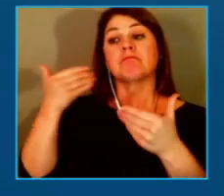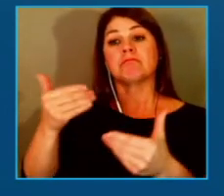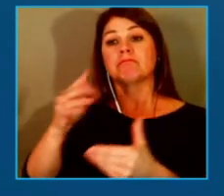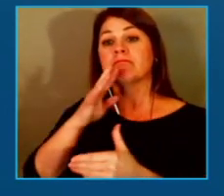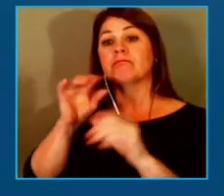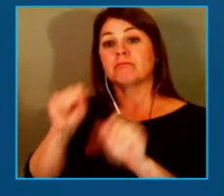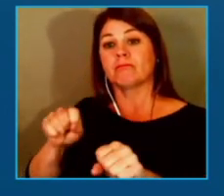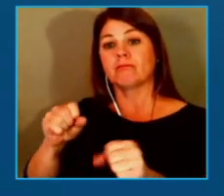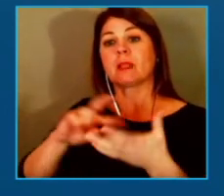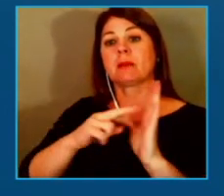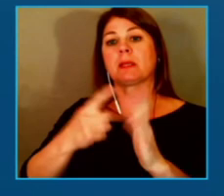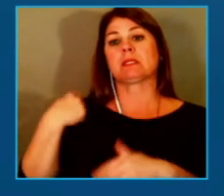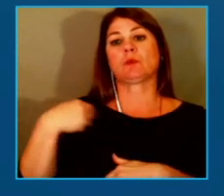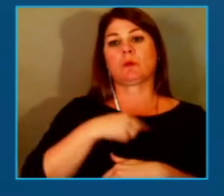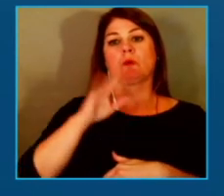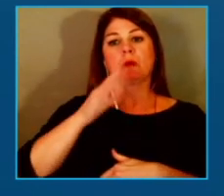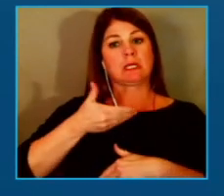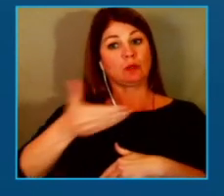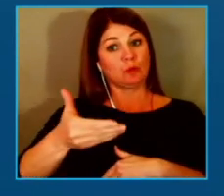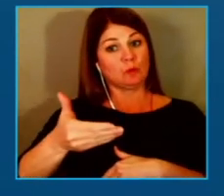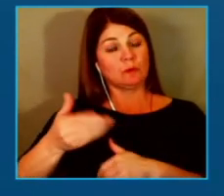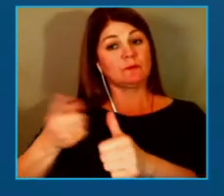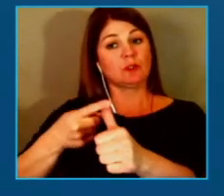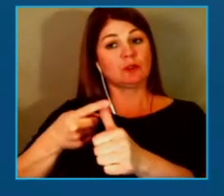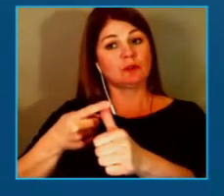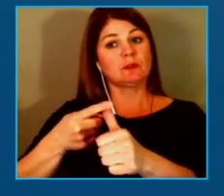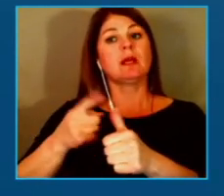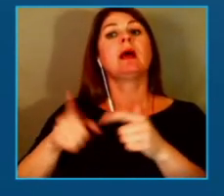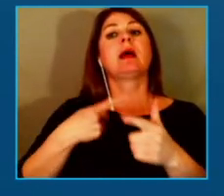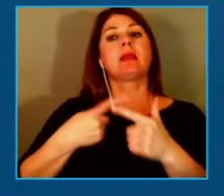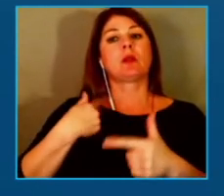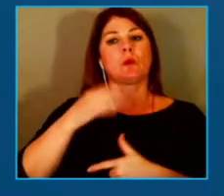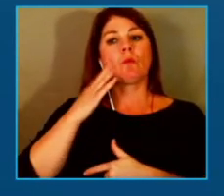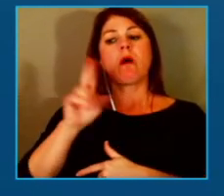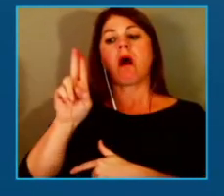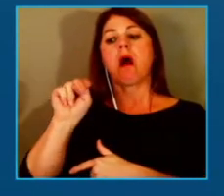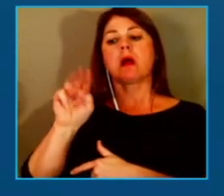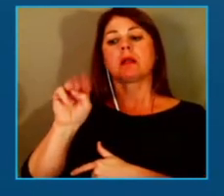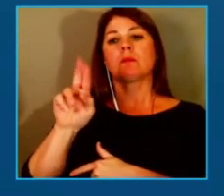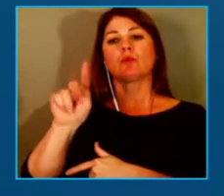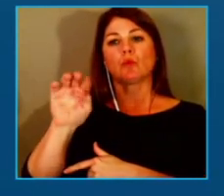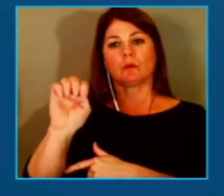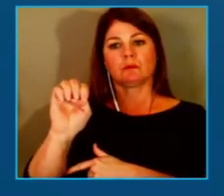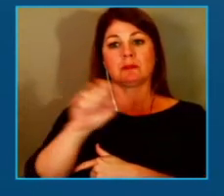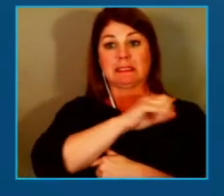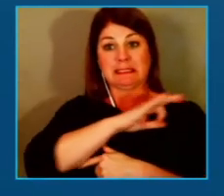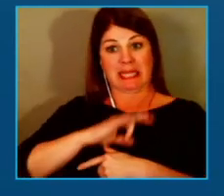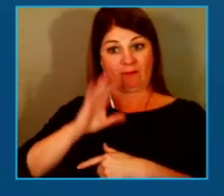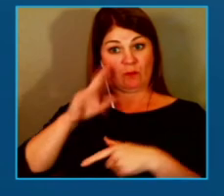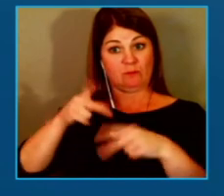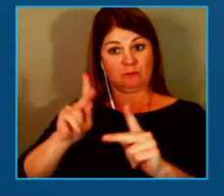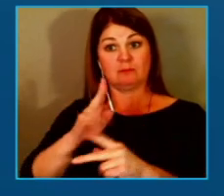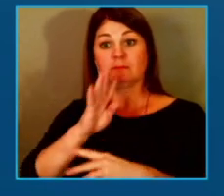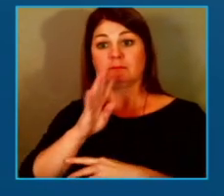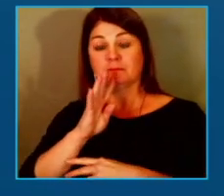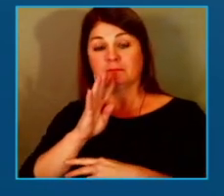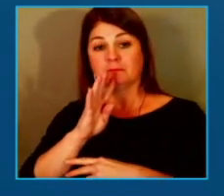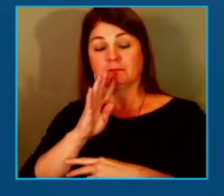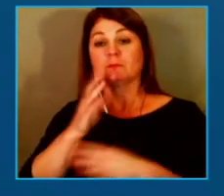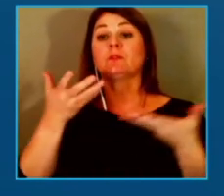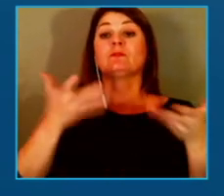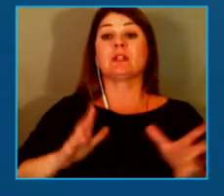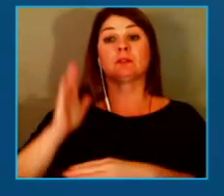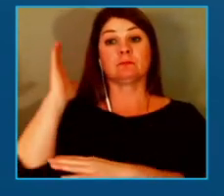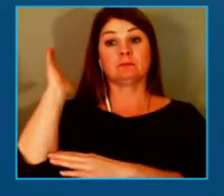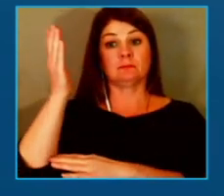be introduced and unmuted by the staff. After the presentations, we